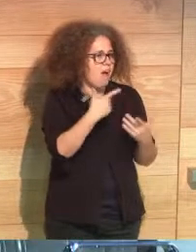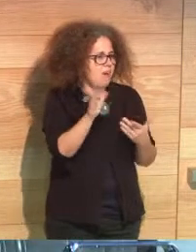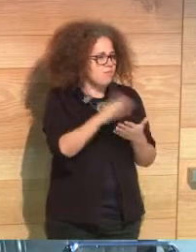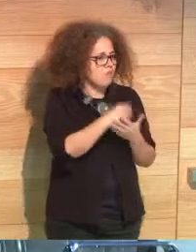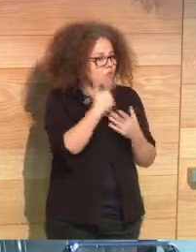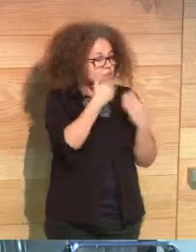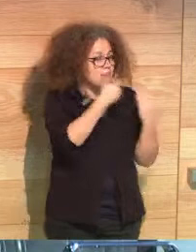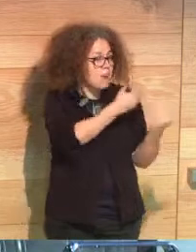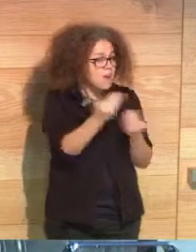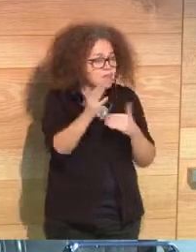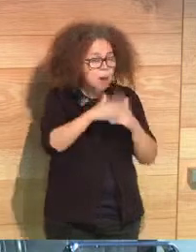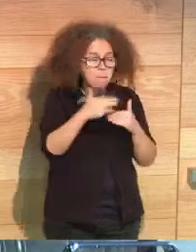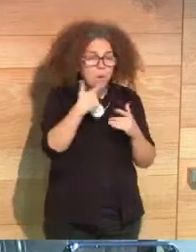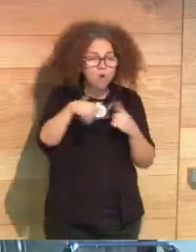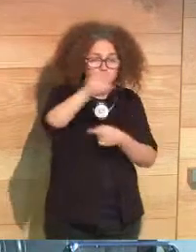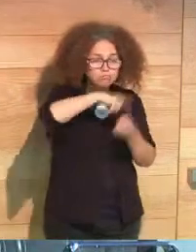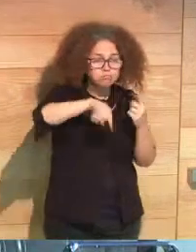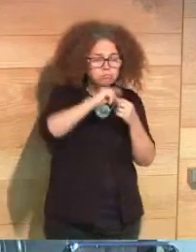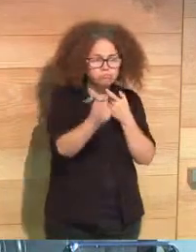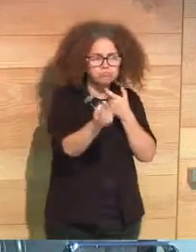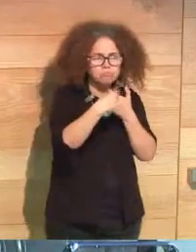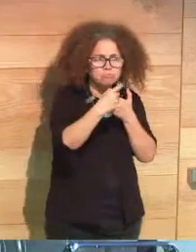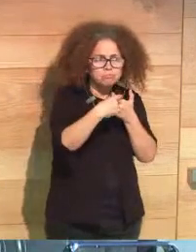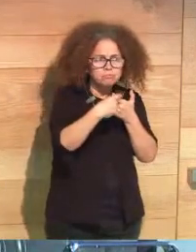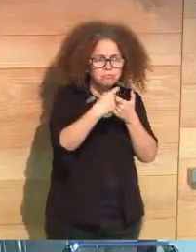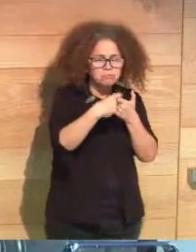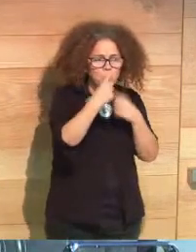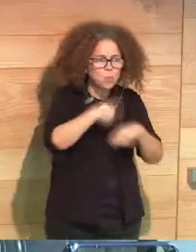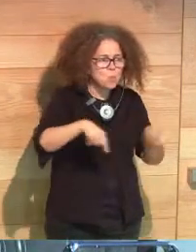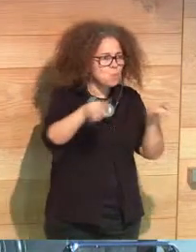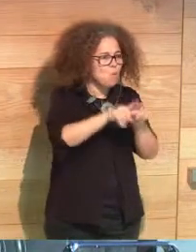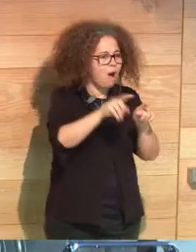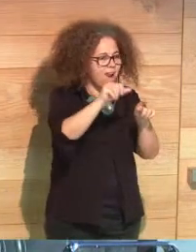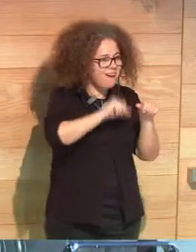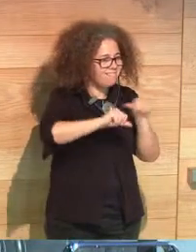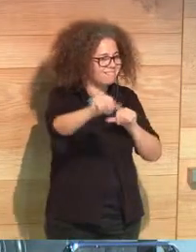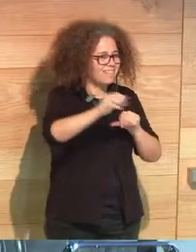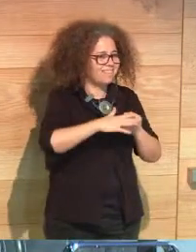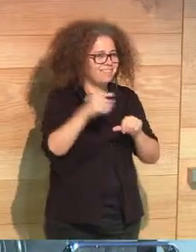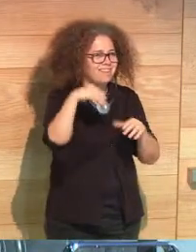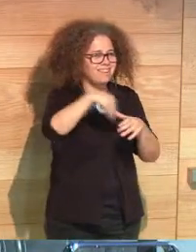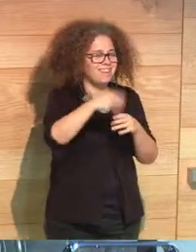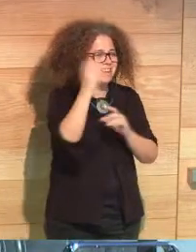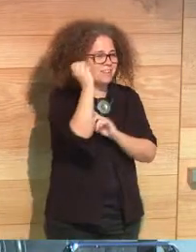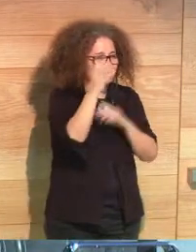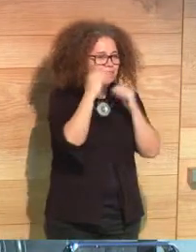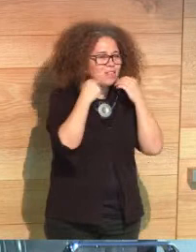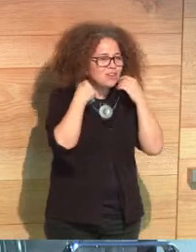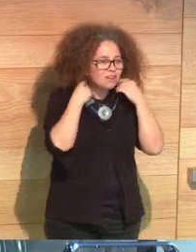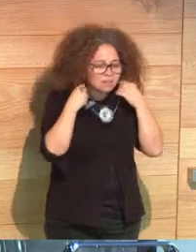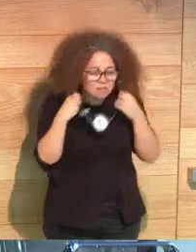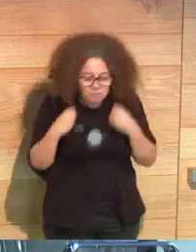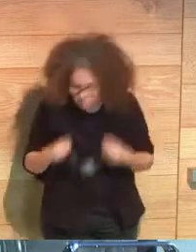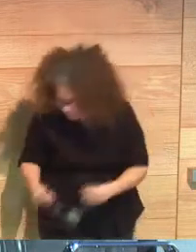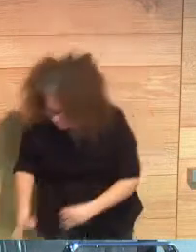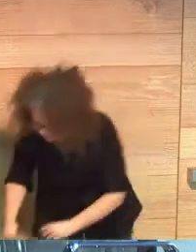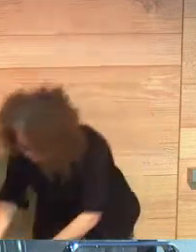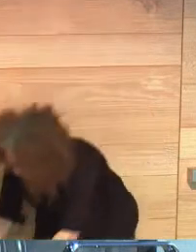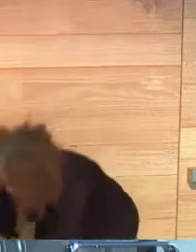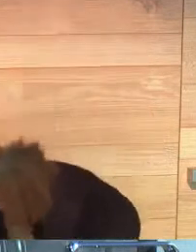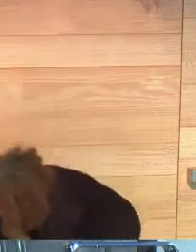say thank you for being here with us, for logging into this presentation